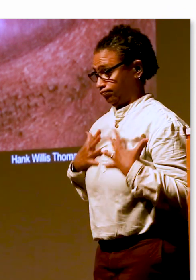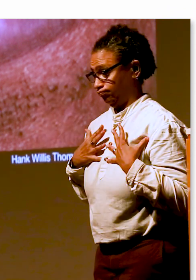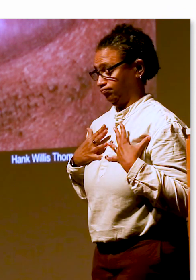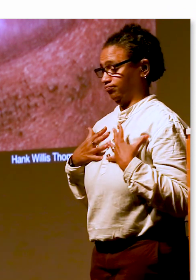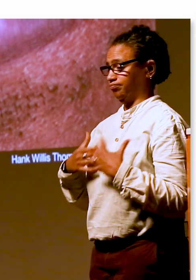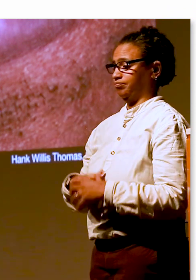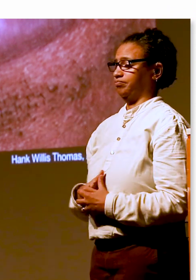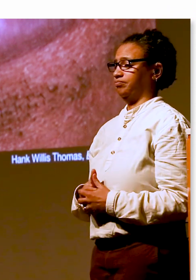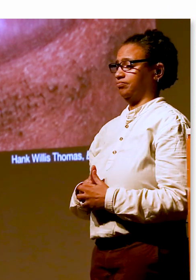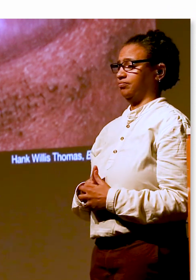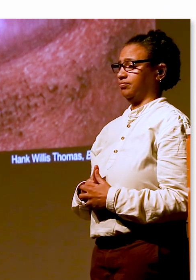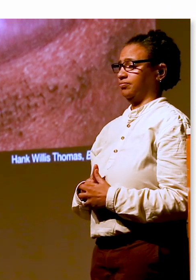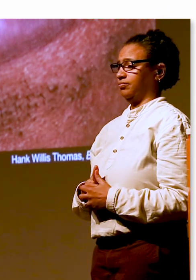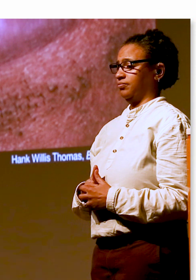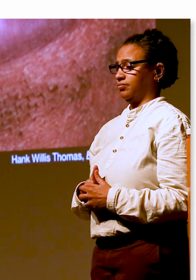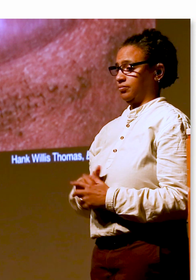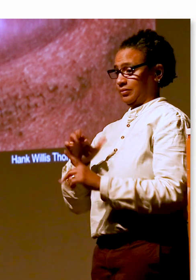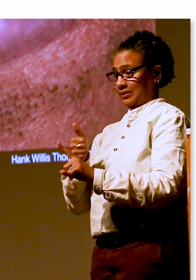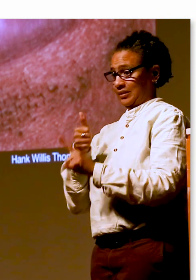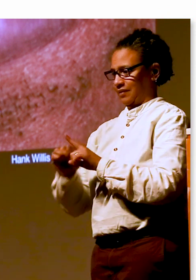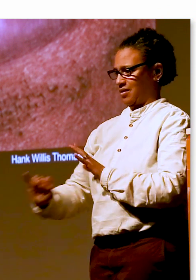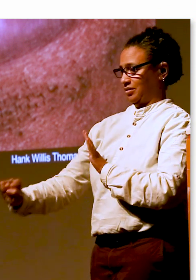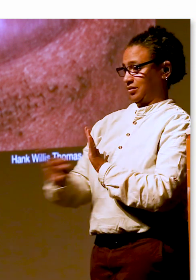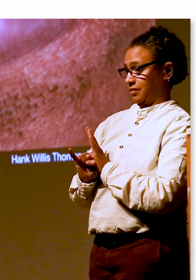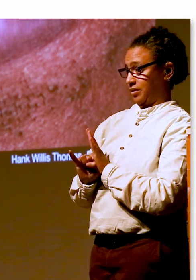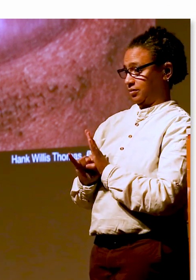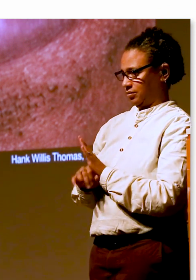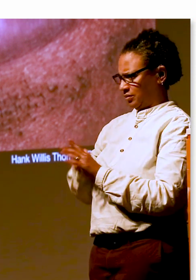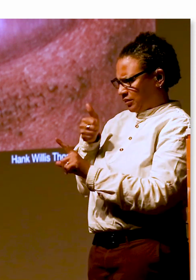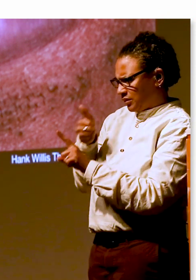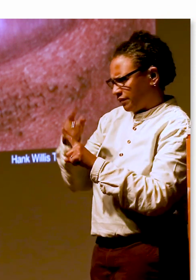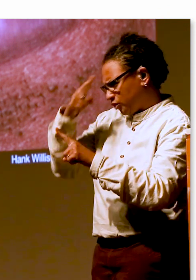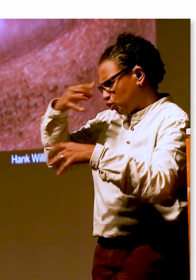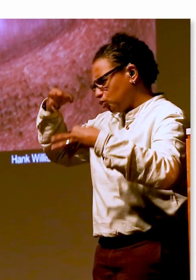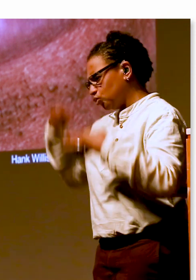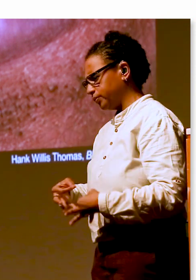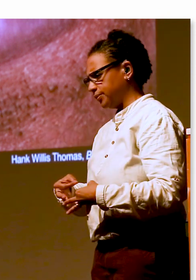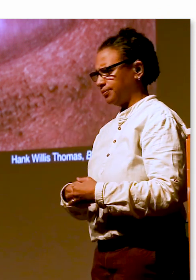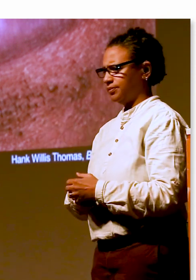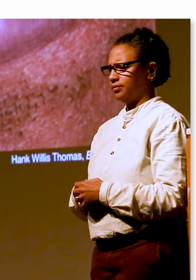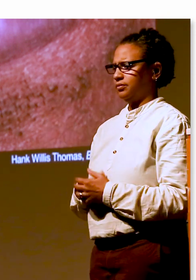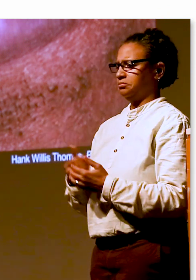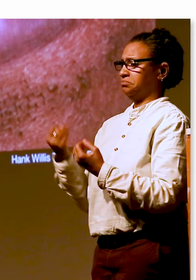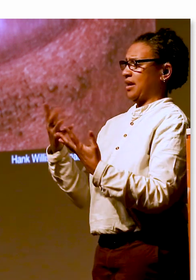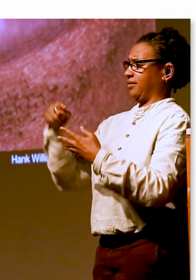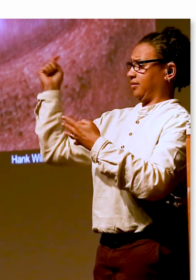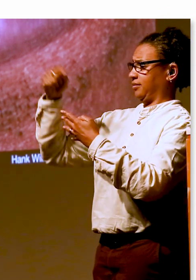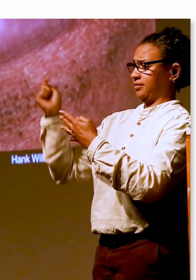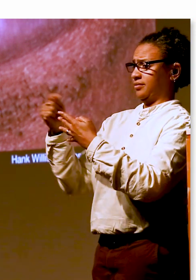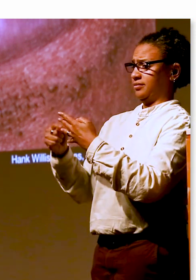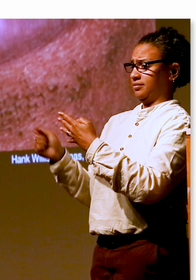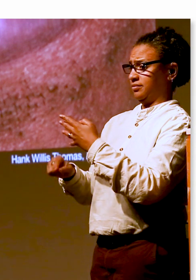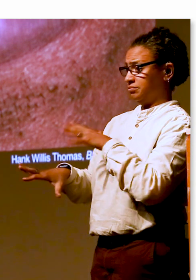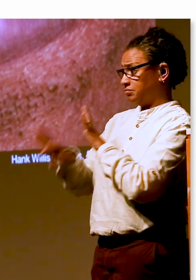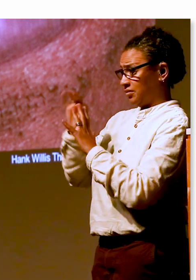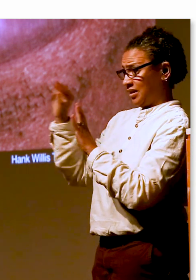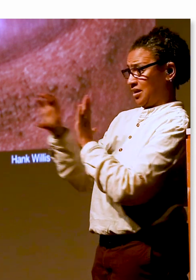to self-identification, self-determination, so many of the things that, at the time that I found this image, I really needed to